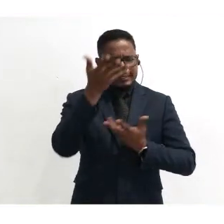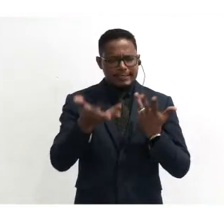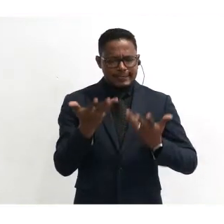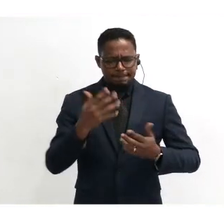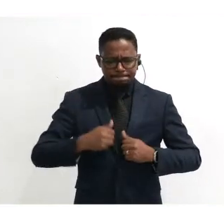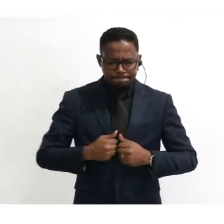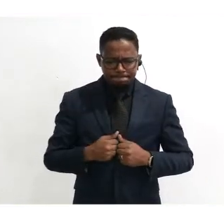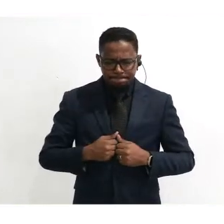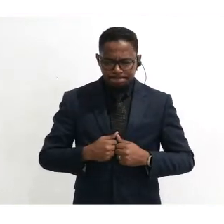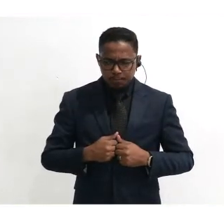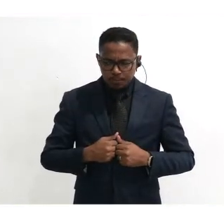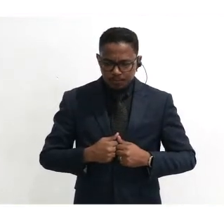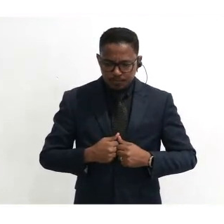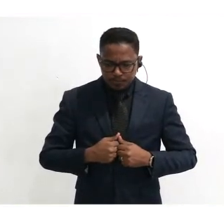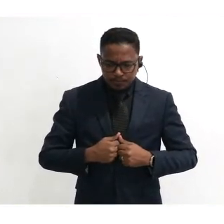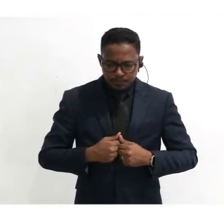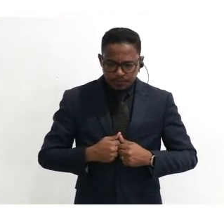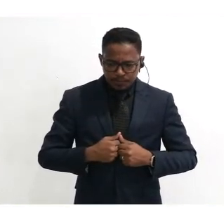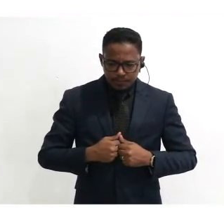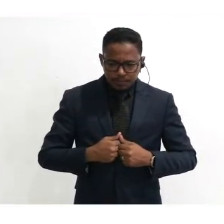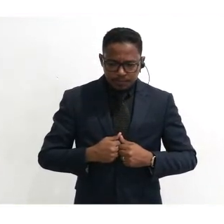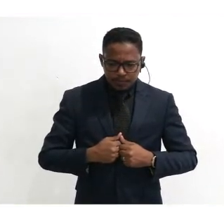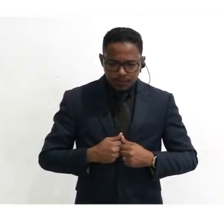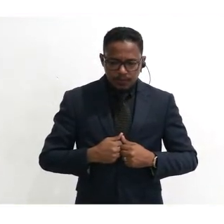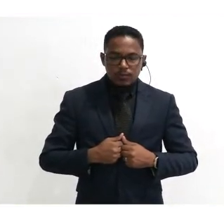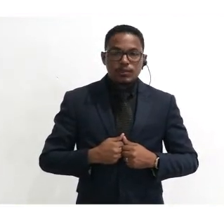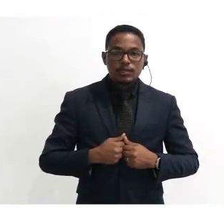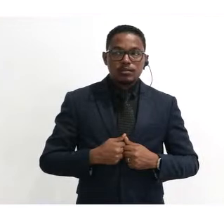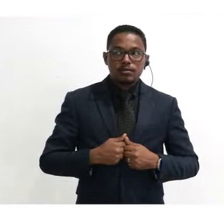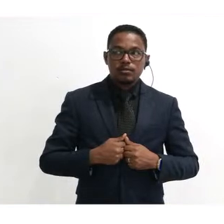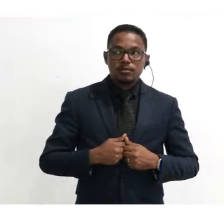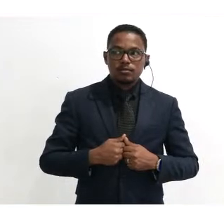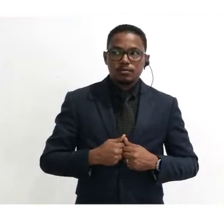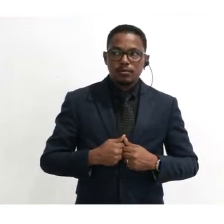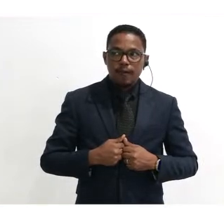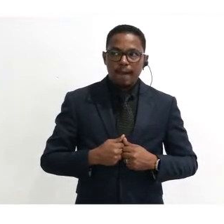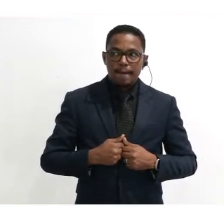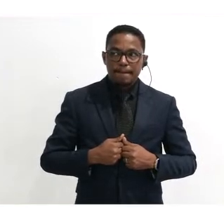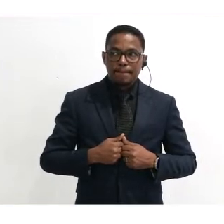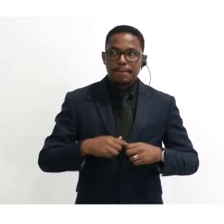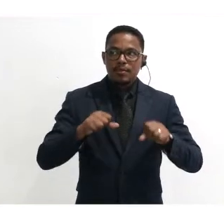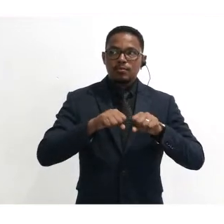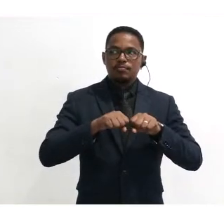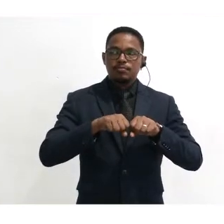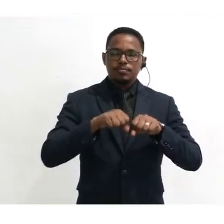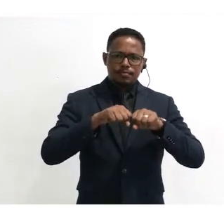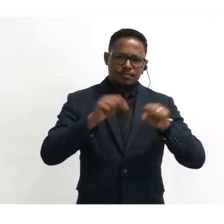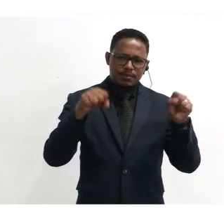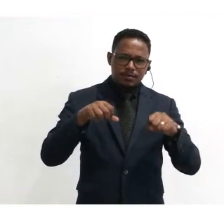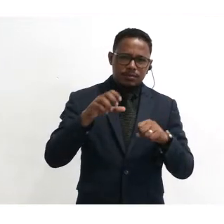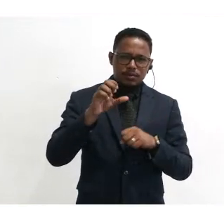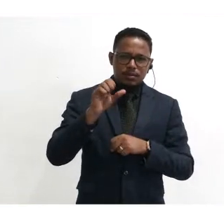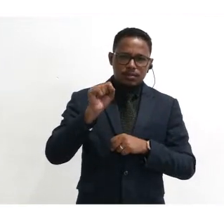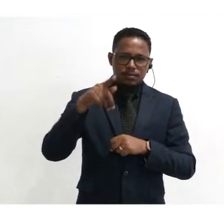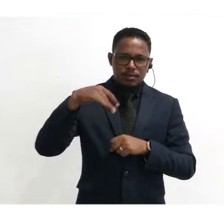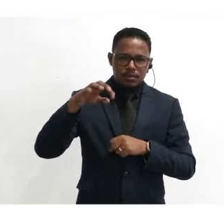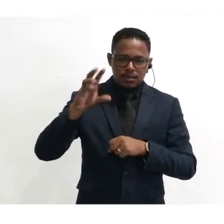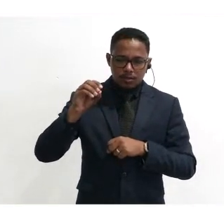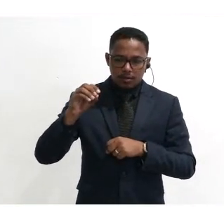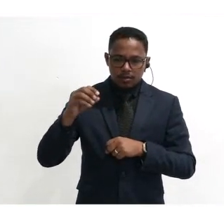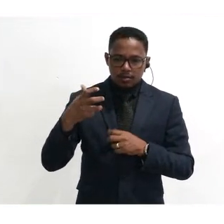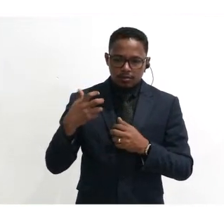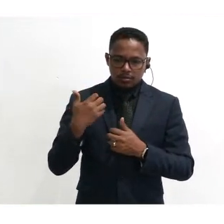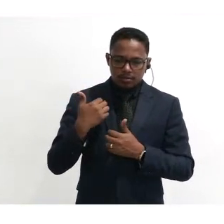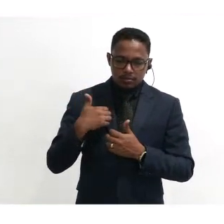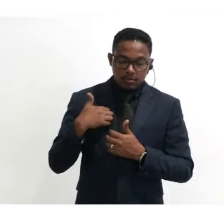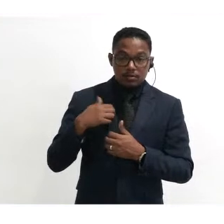about, sputtering equipment and plating equipment. The same type of equipment could be used either at the wafer fab level or it could be